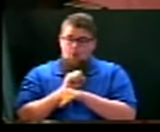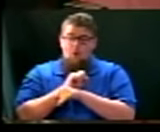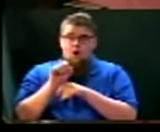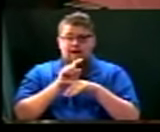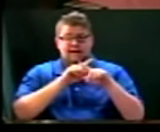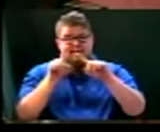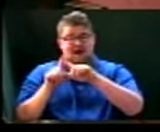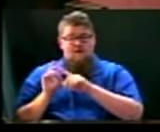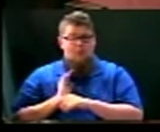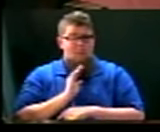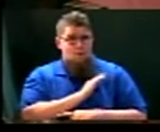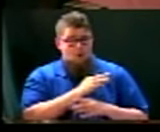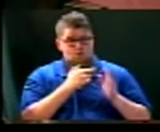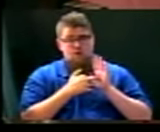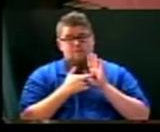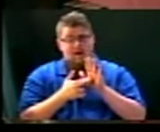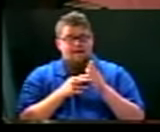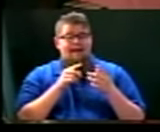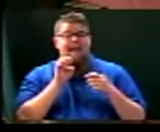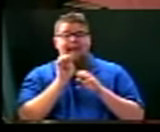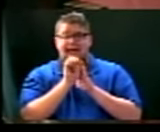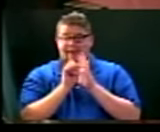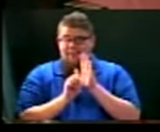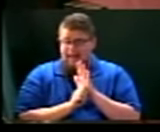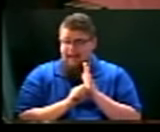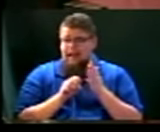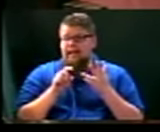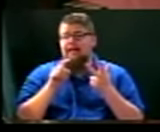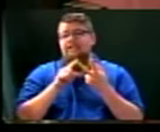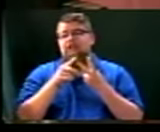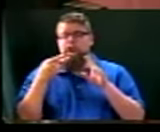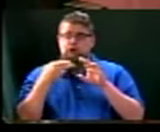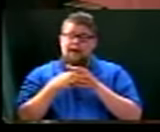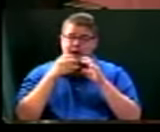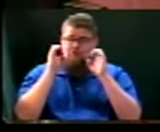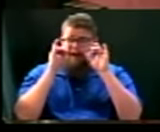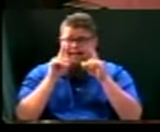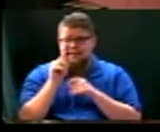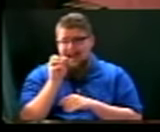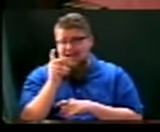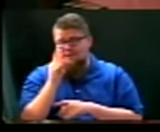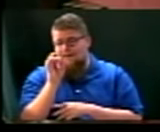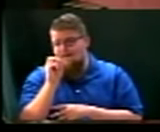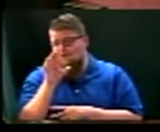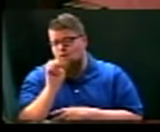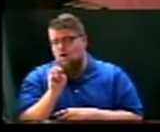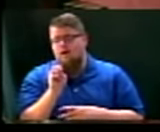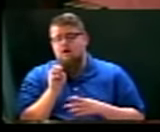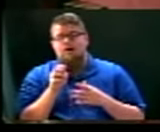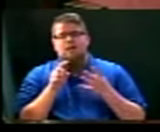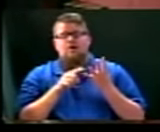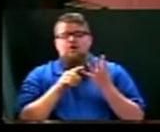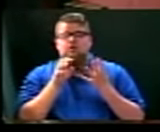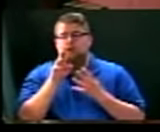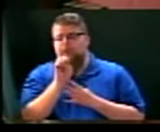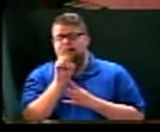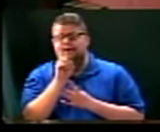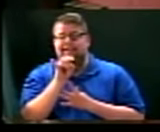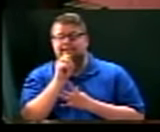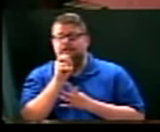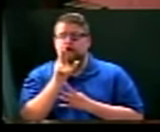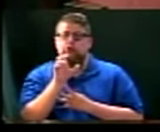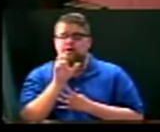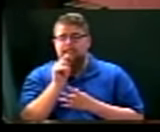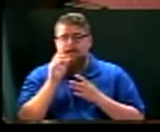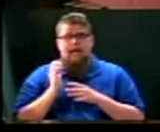board roles, including the Ethics Committee, the Joint Education Task Force, the Knox County Investment Committee, the Redistricting Committee,